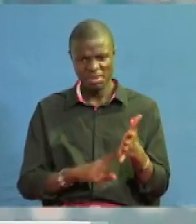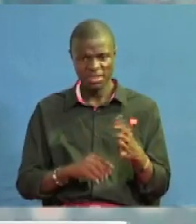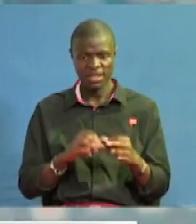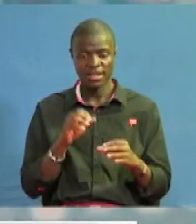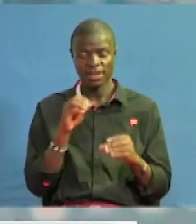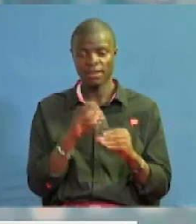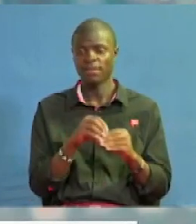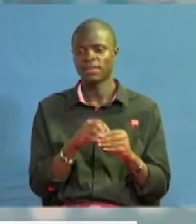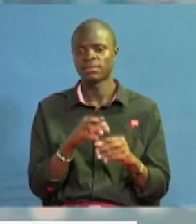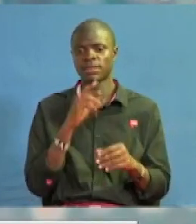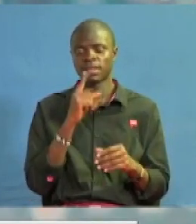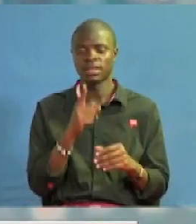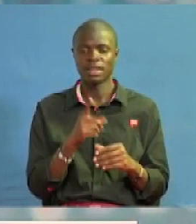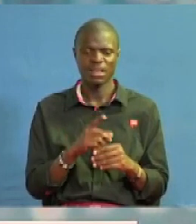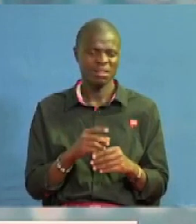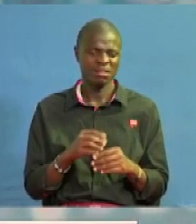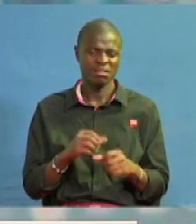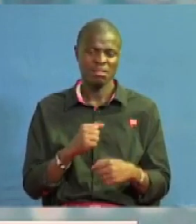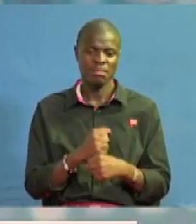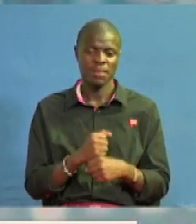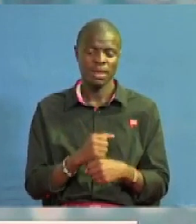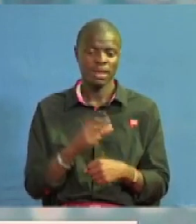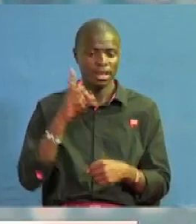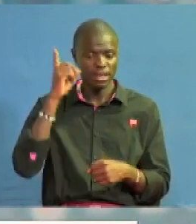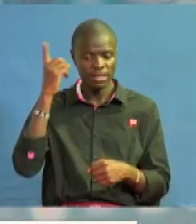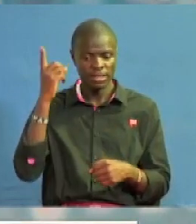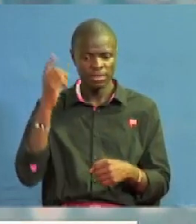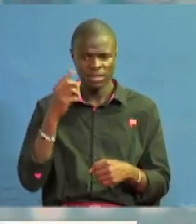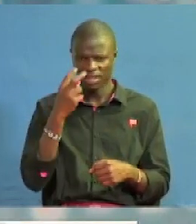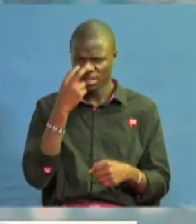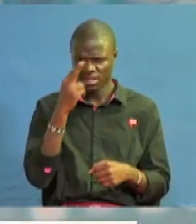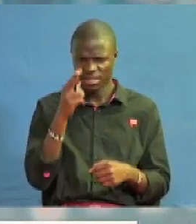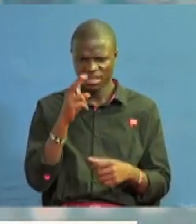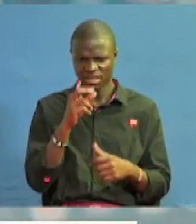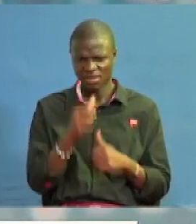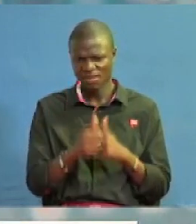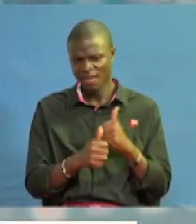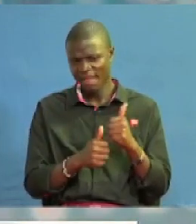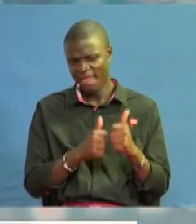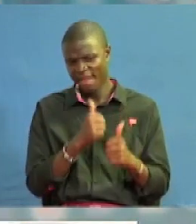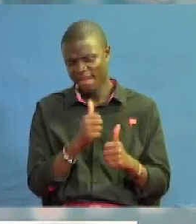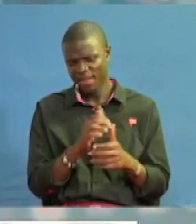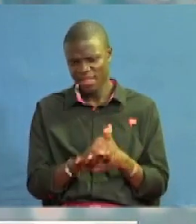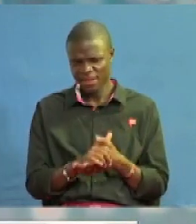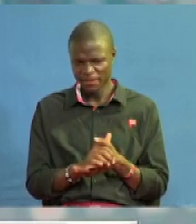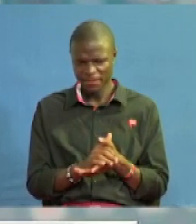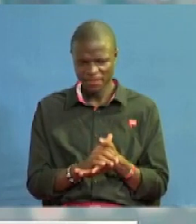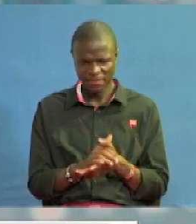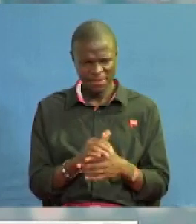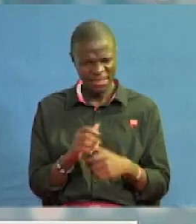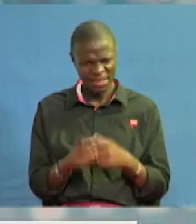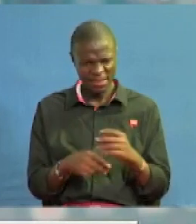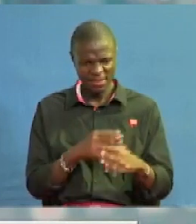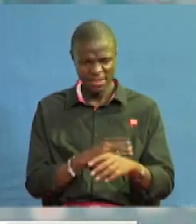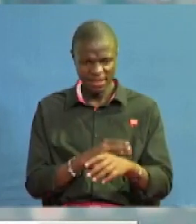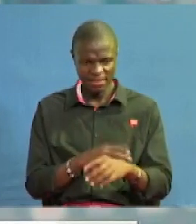then also make the decision and see whether stocks will work for you. All right. Right? Yeah. Now, every time